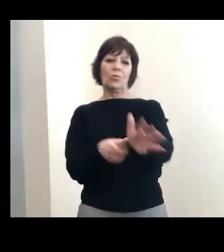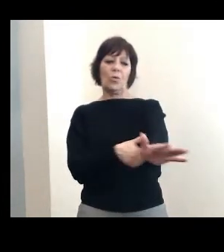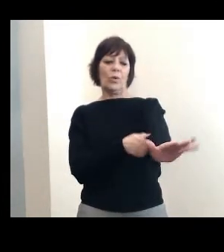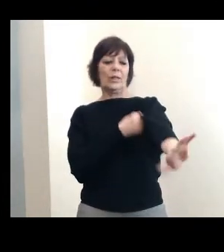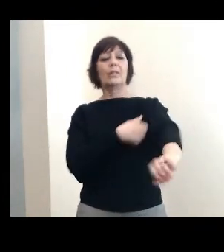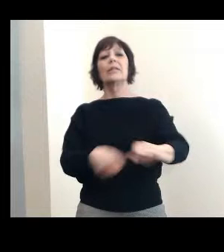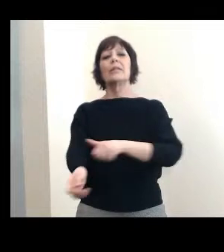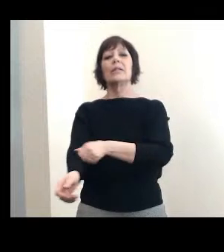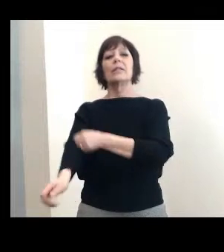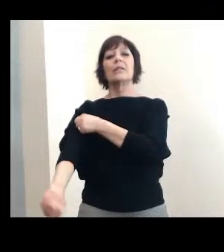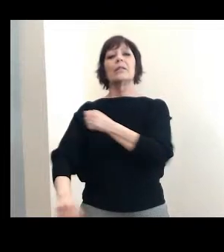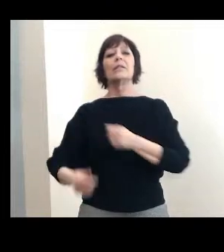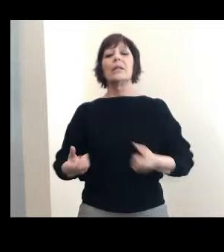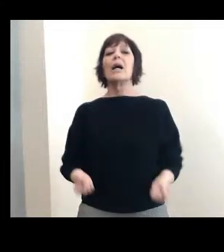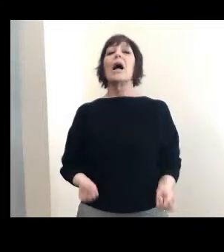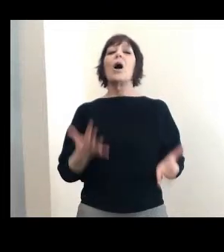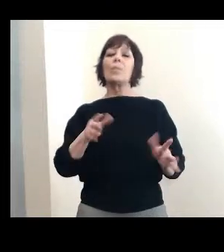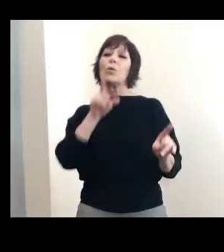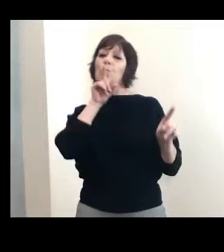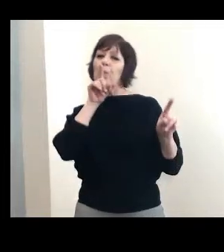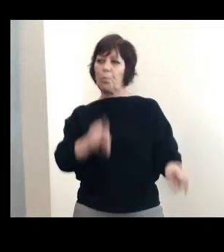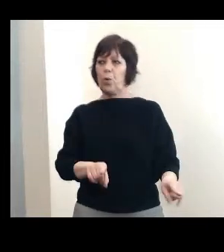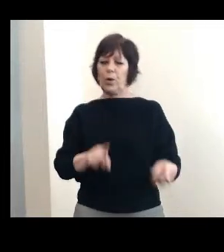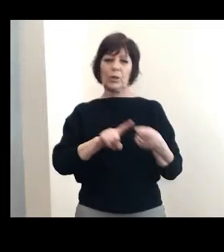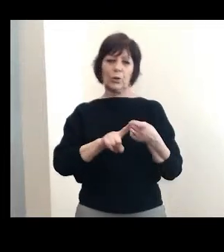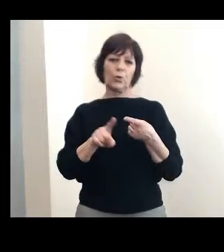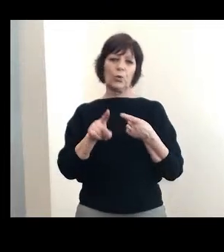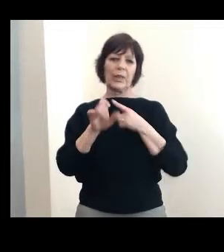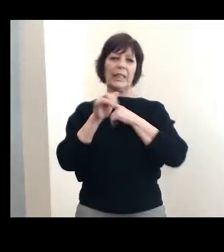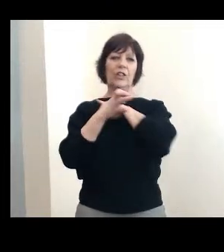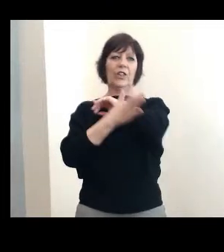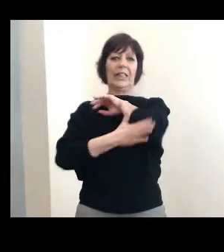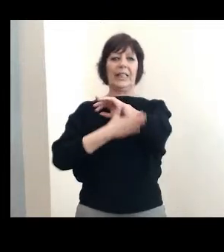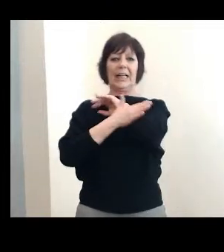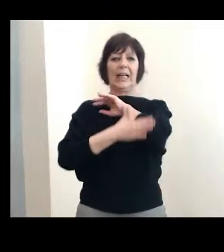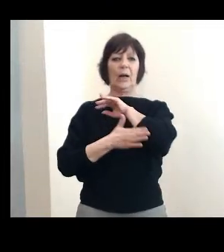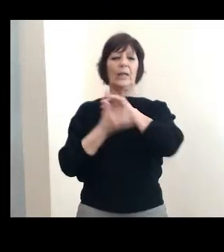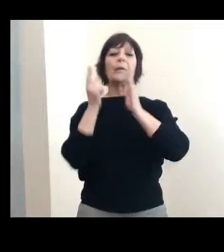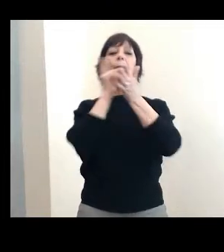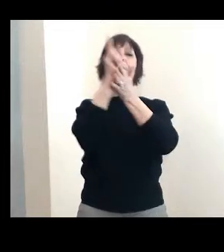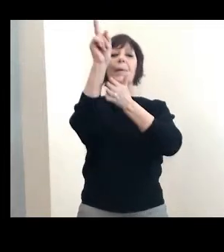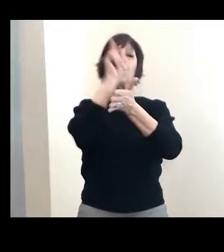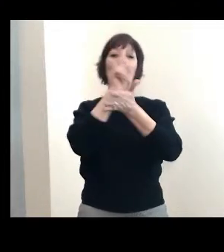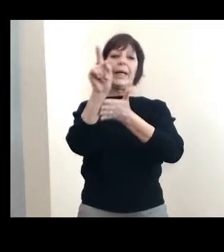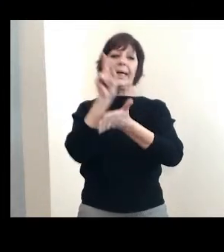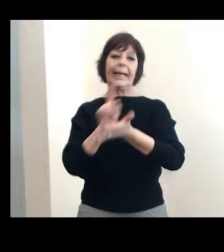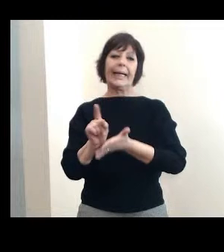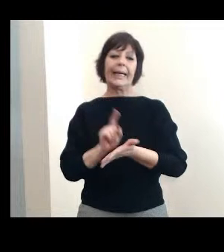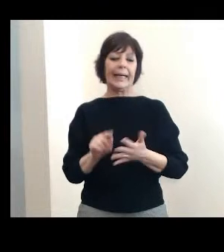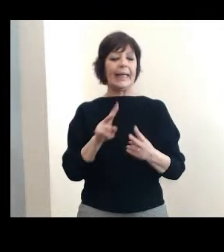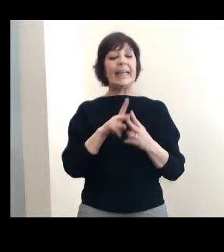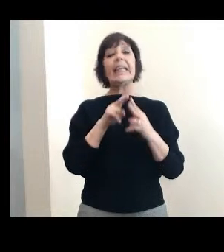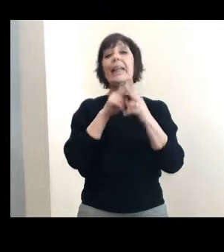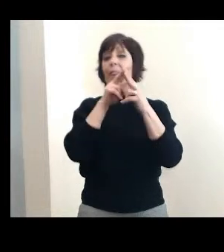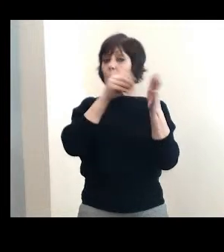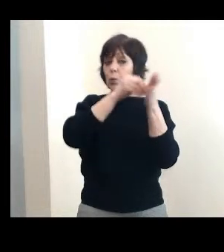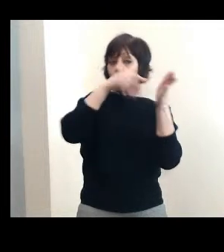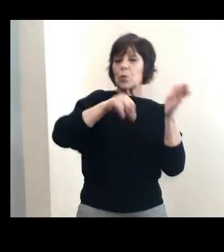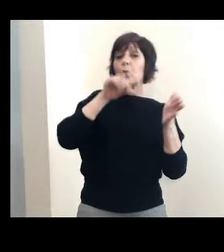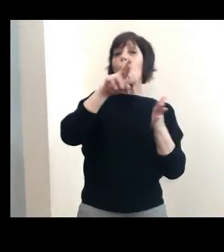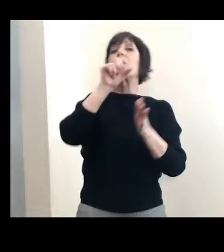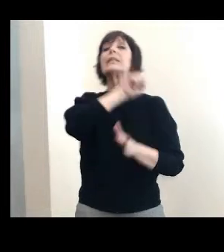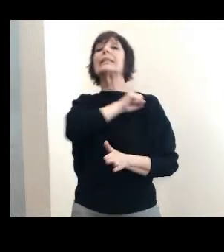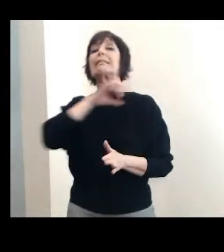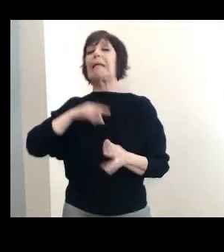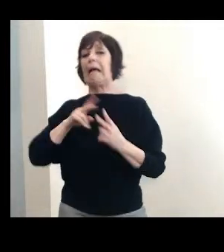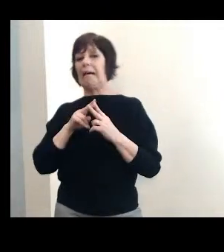of cases that have been reported to the Erie County Health Department by week of either students or staff who